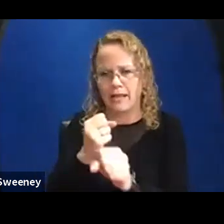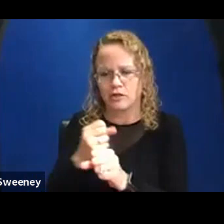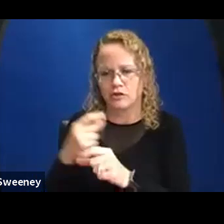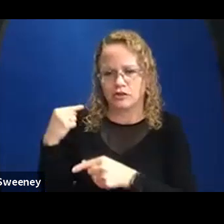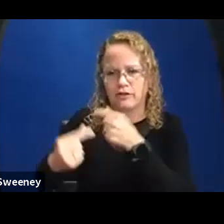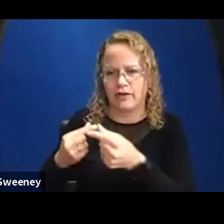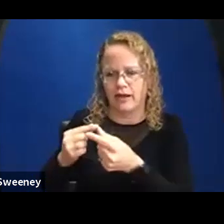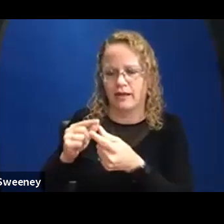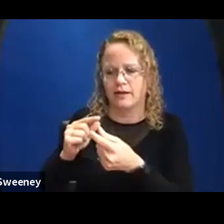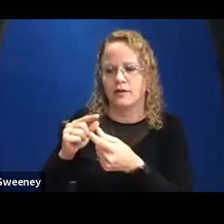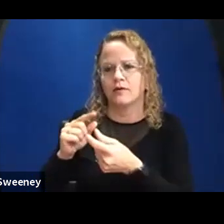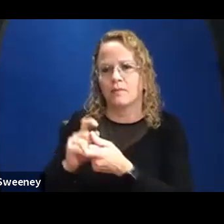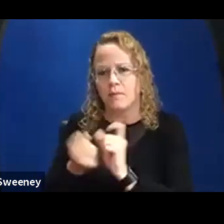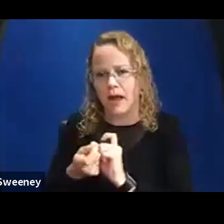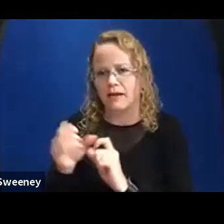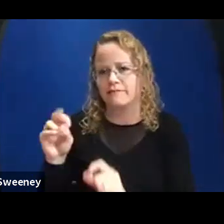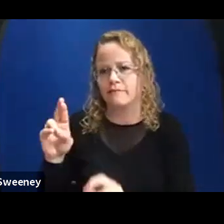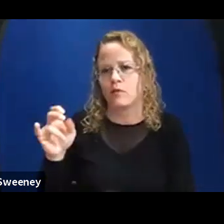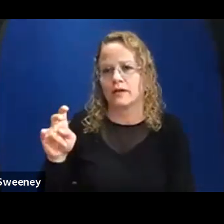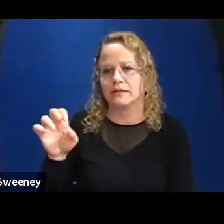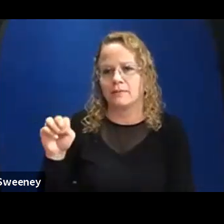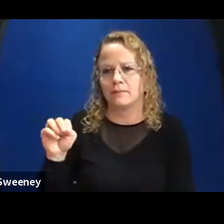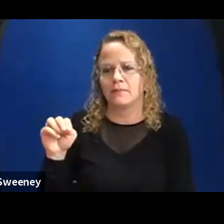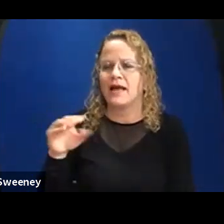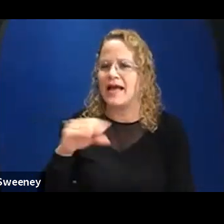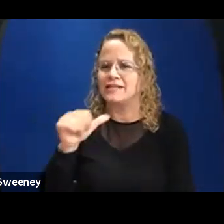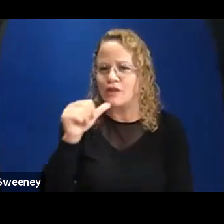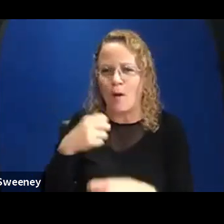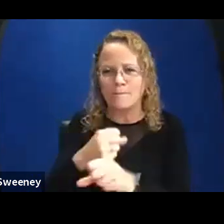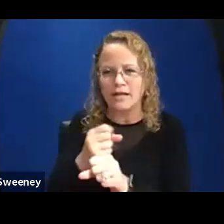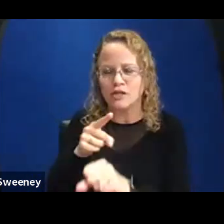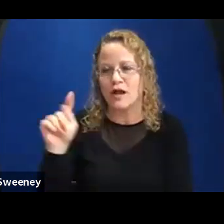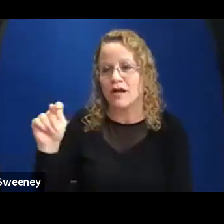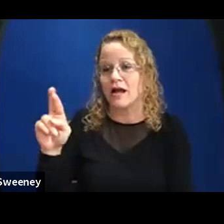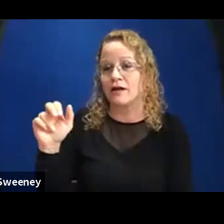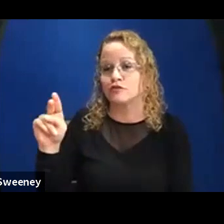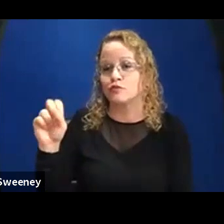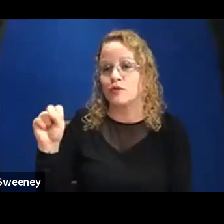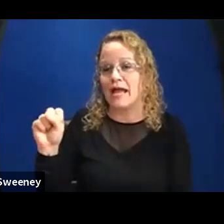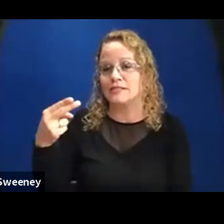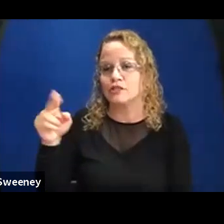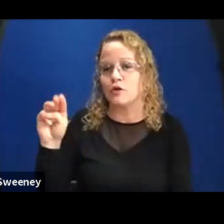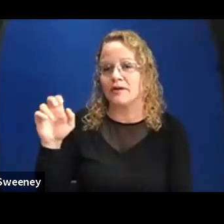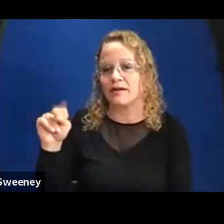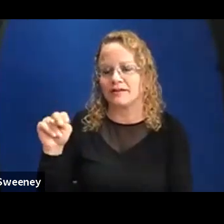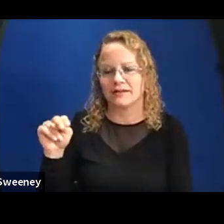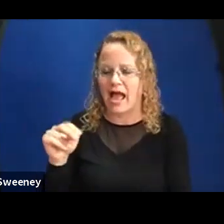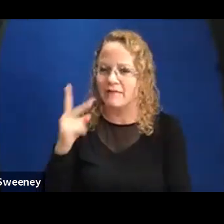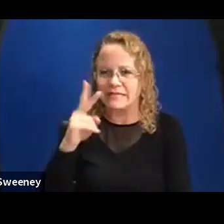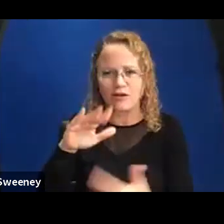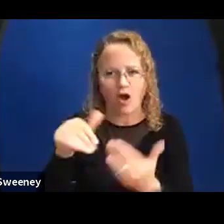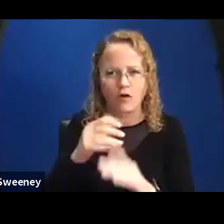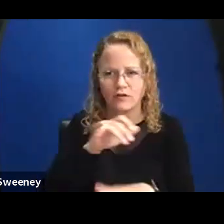modified organism, and they don't make you a transhuman. I've seen all of those storylines, and none of those are grounded